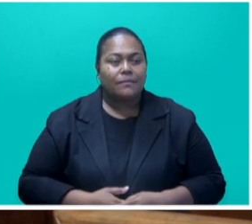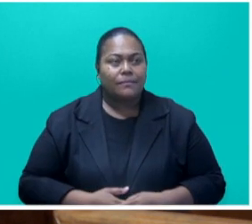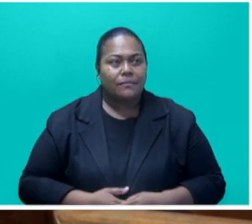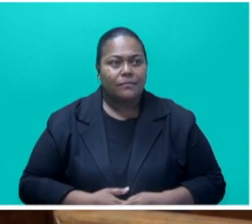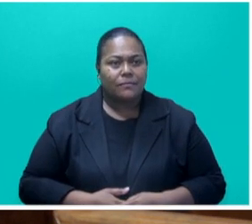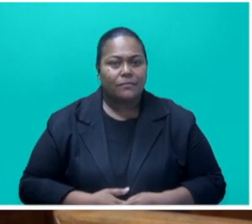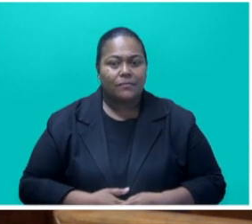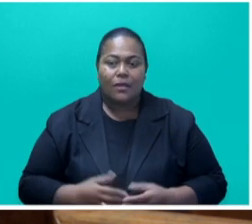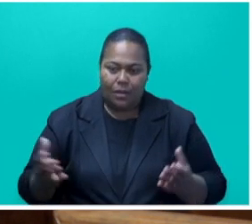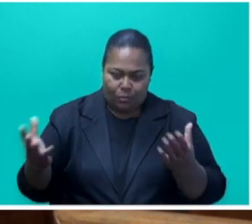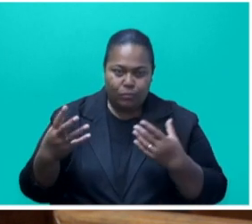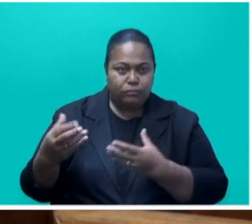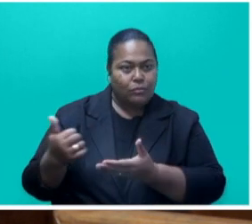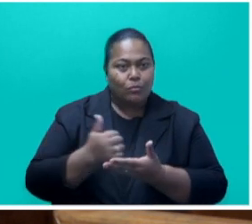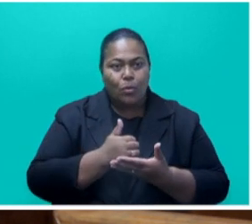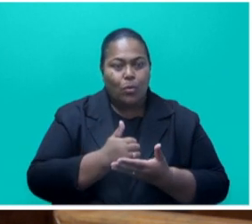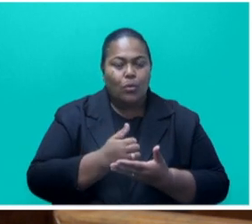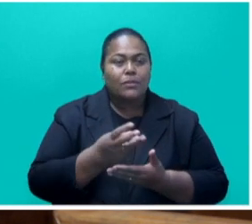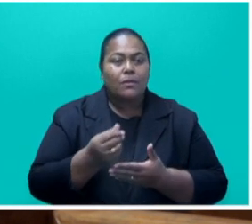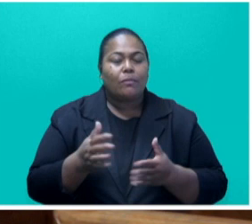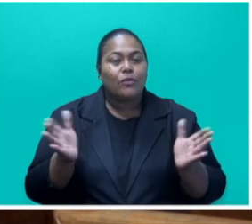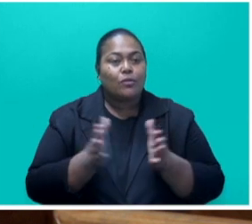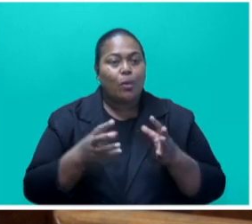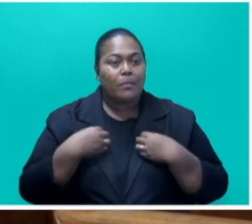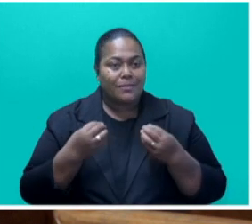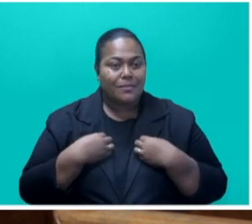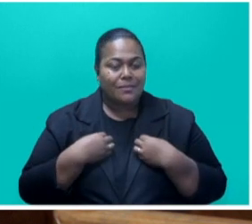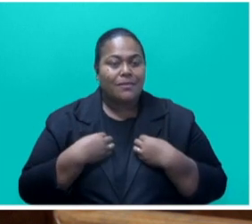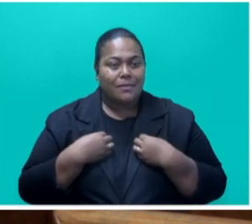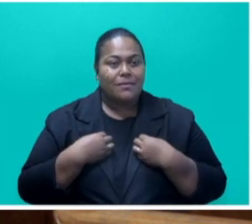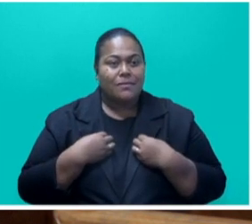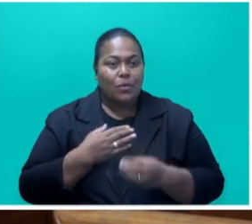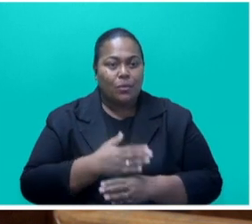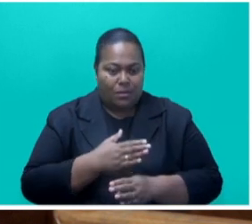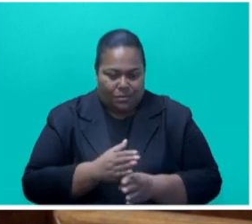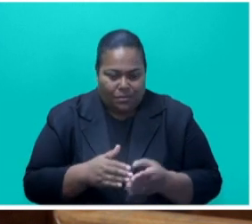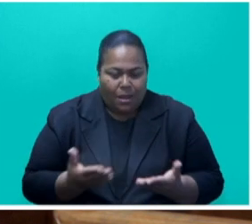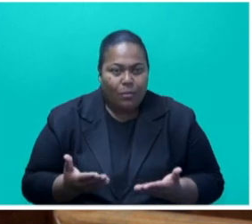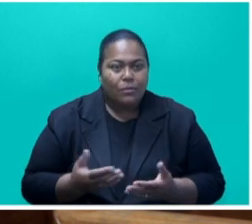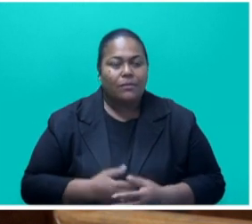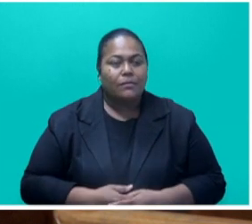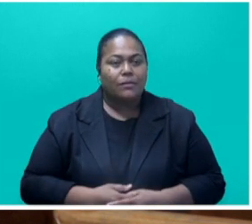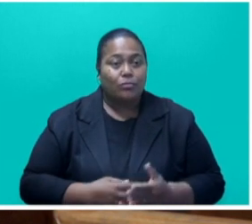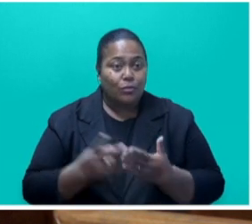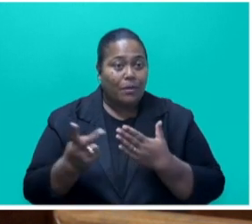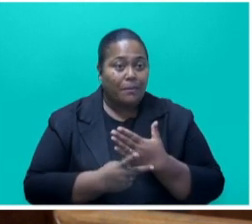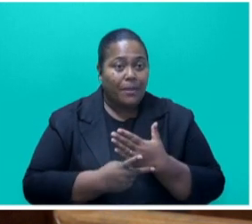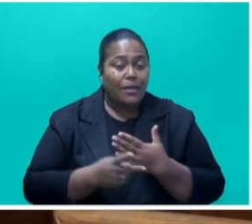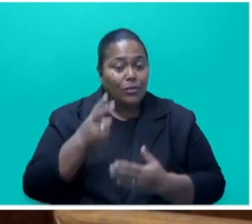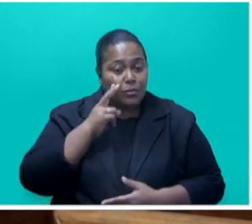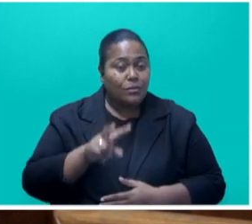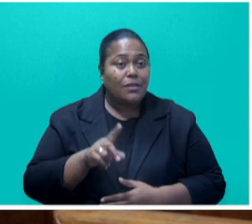to support some of the MSME initiatives that are currently in play. You would have noticed one of them